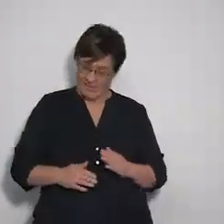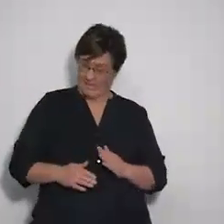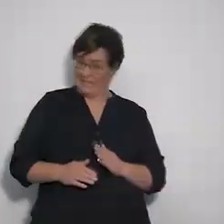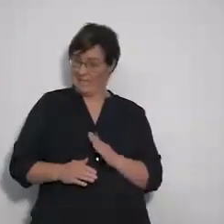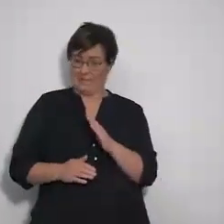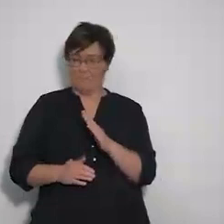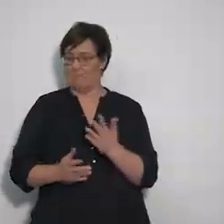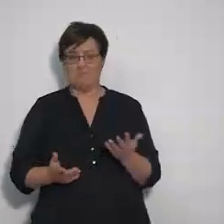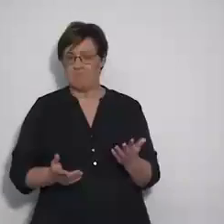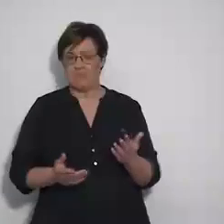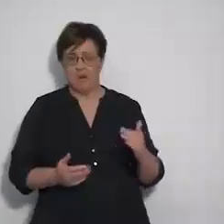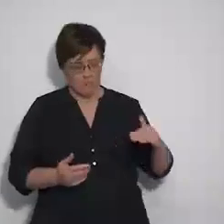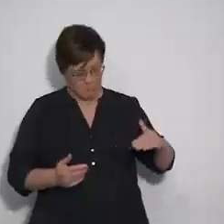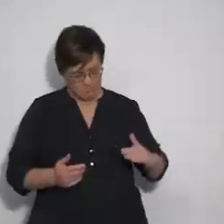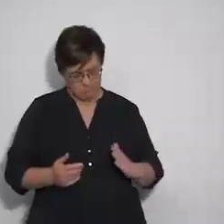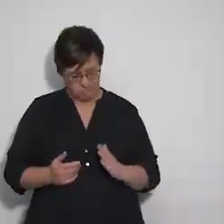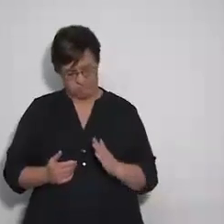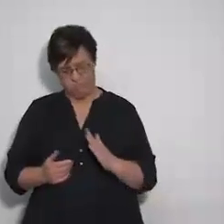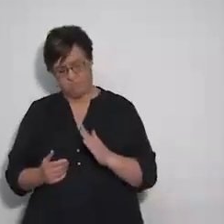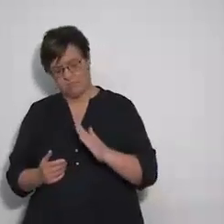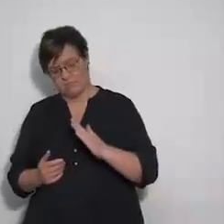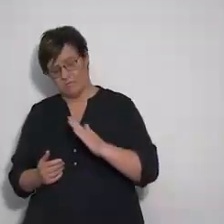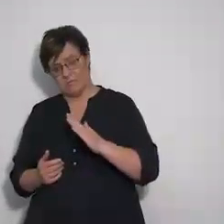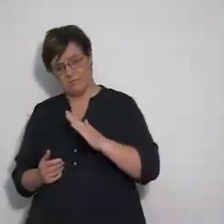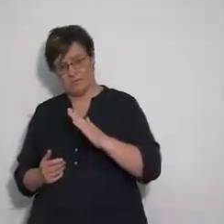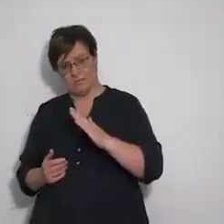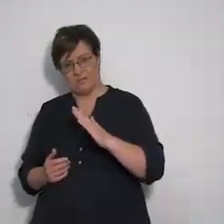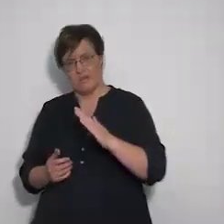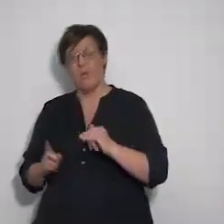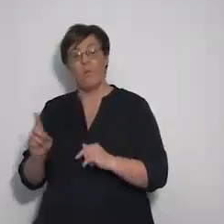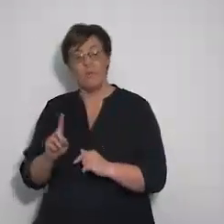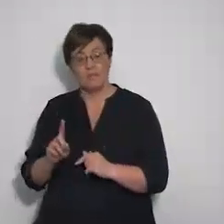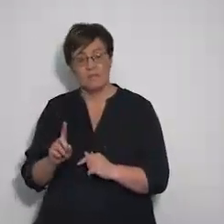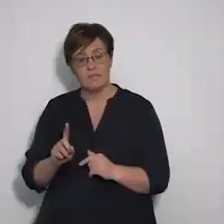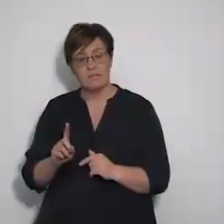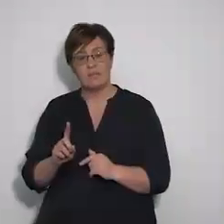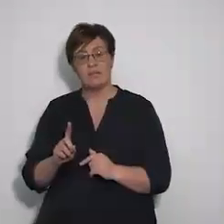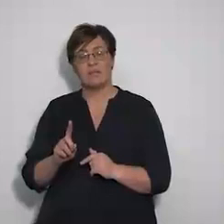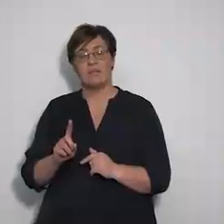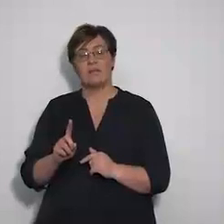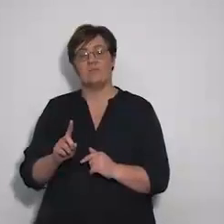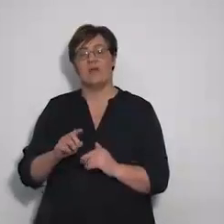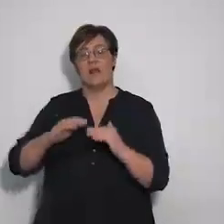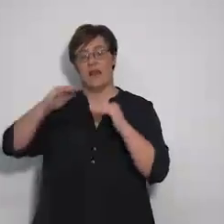as steep as what it was? We've entered what we call a